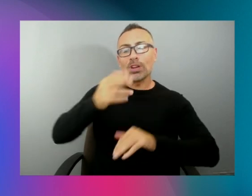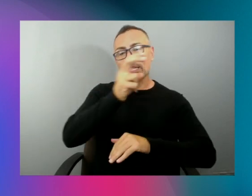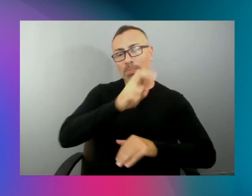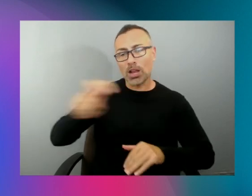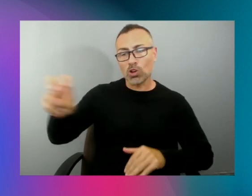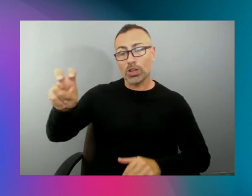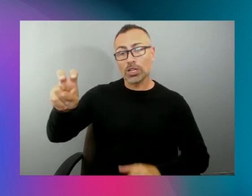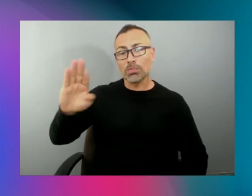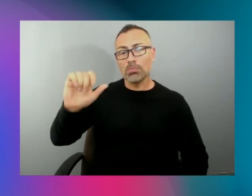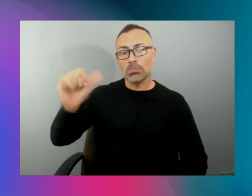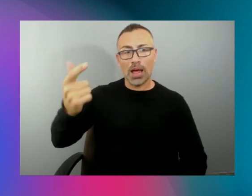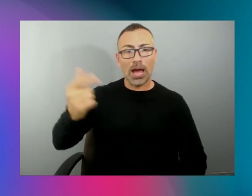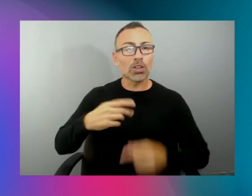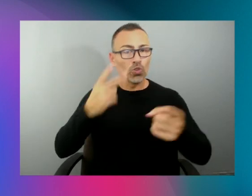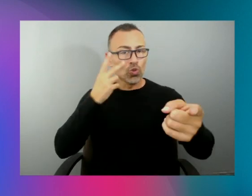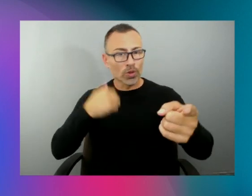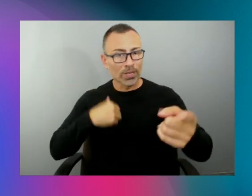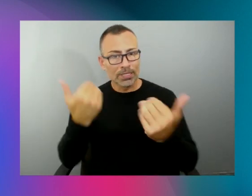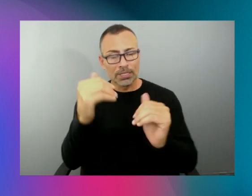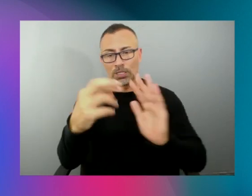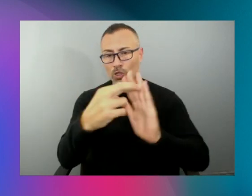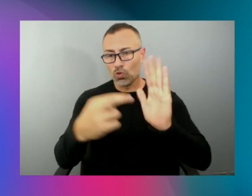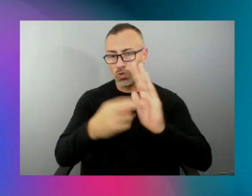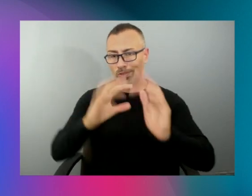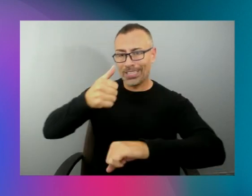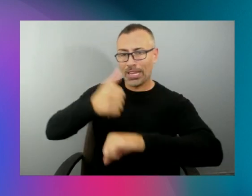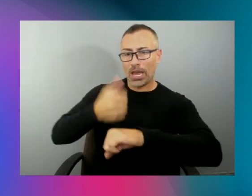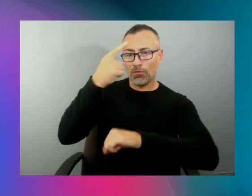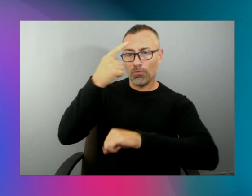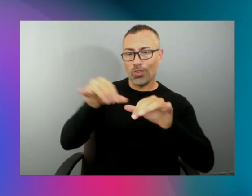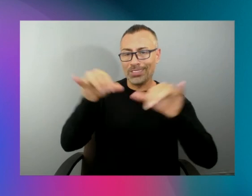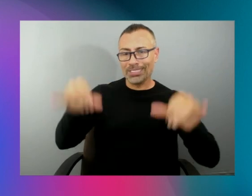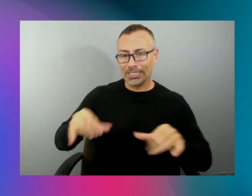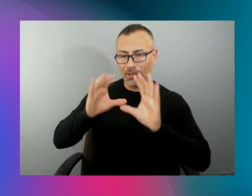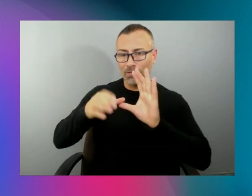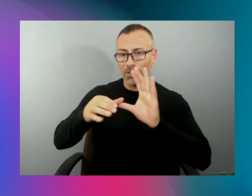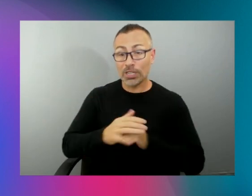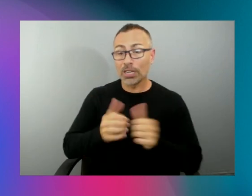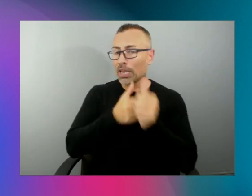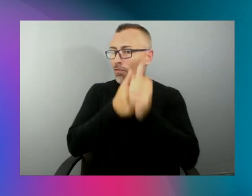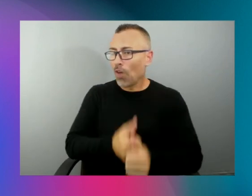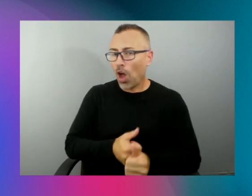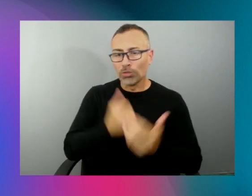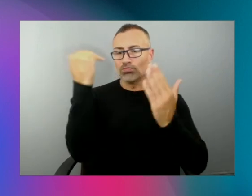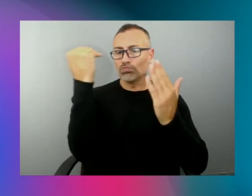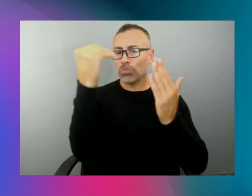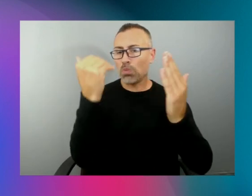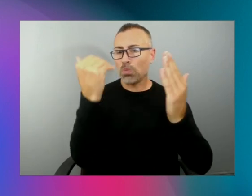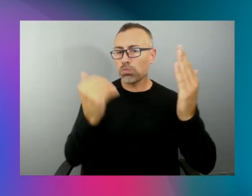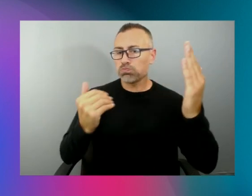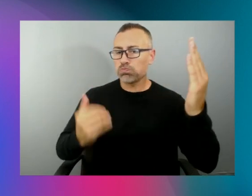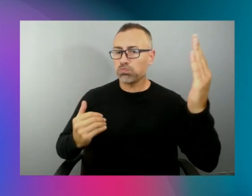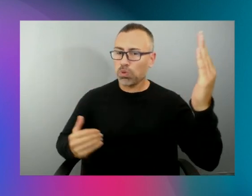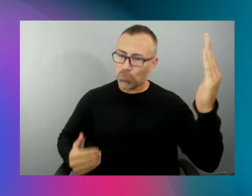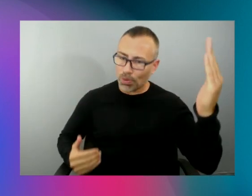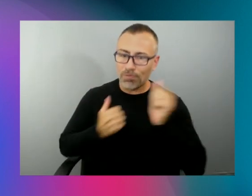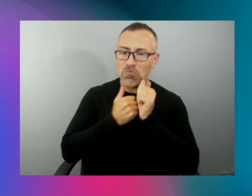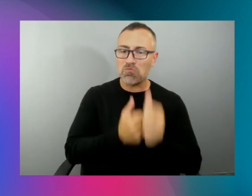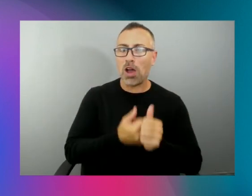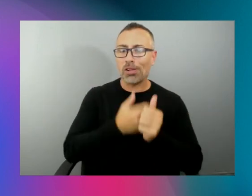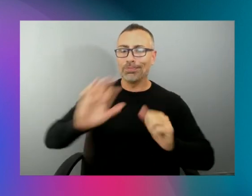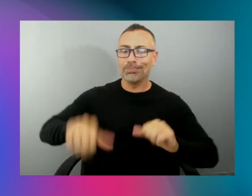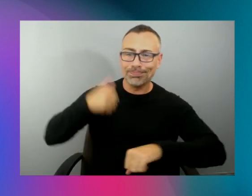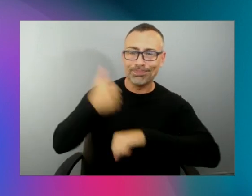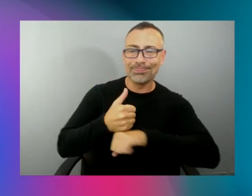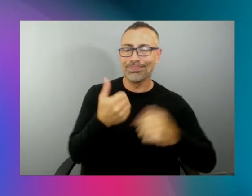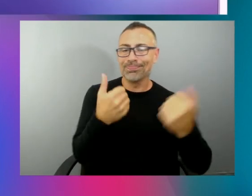with AWS System Manager Automation Runbook. They can follow step-by-step procedure. Whatever I shown, they can do it. Raghav, Marie, thank you for joining